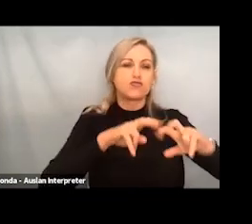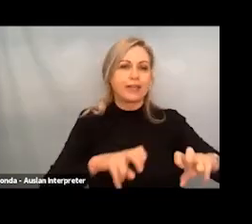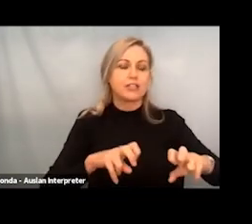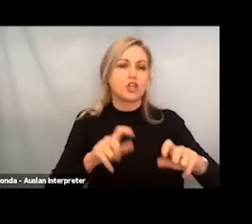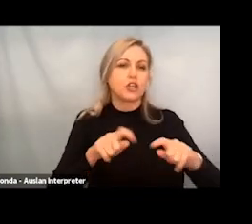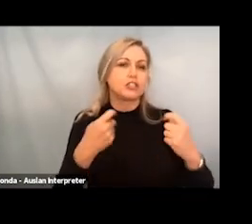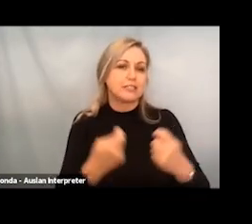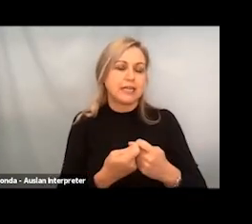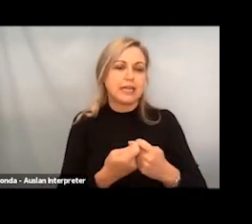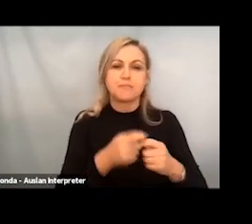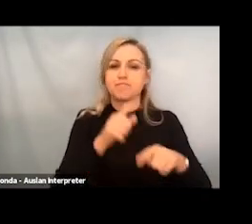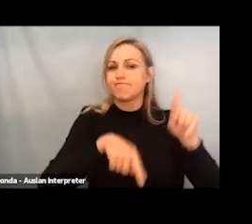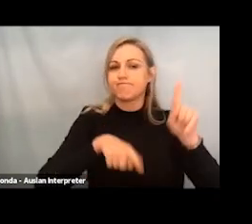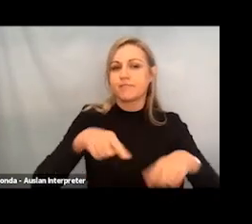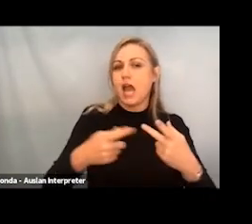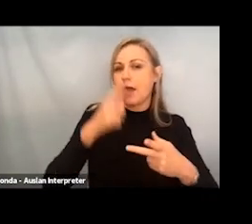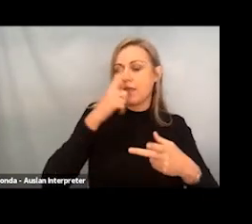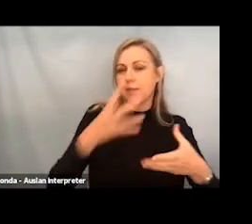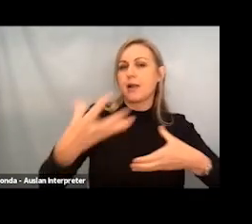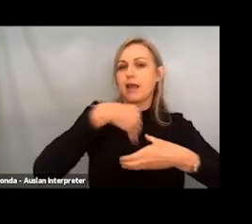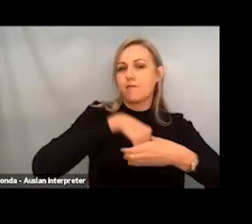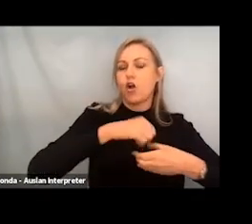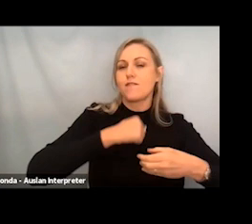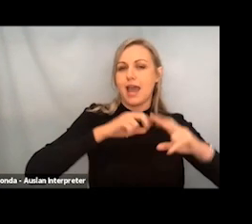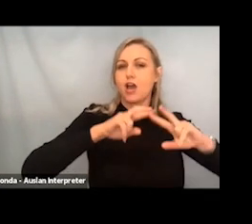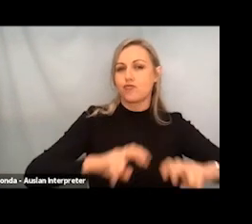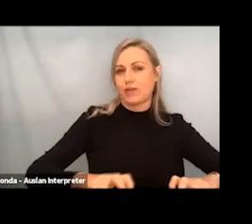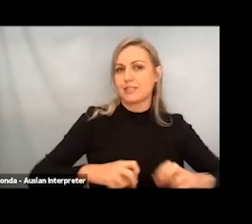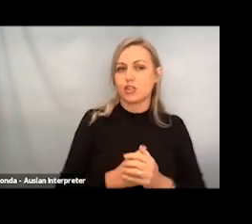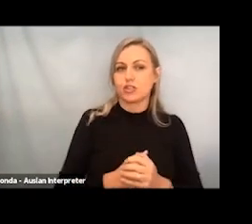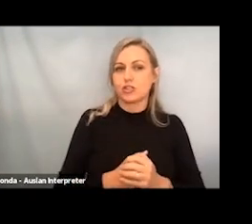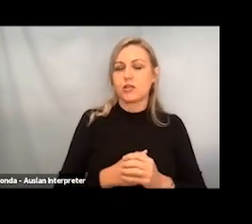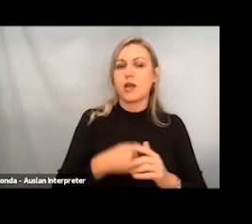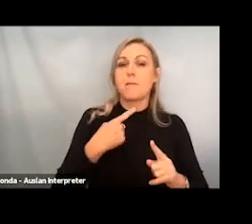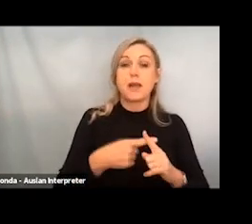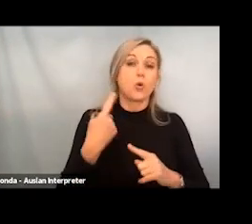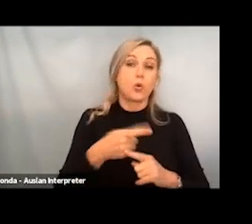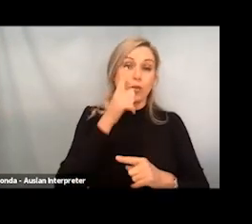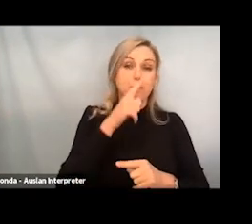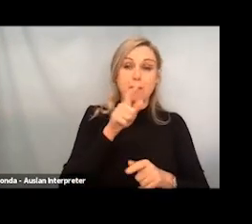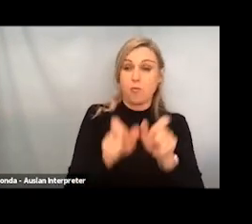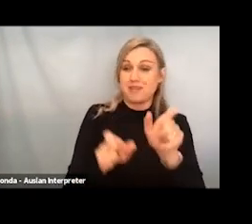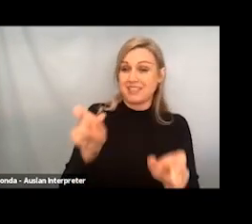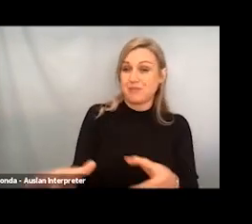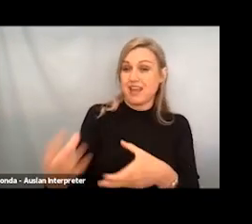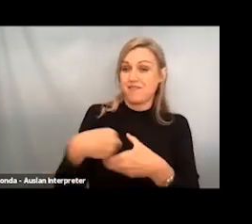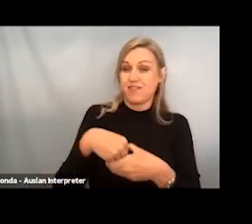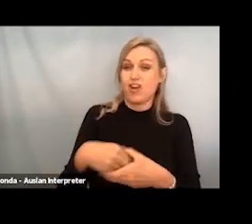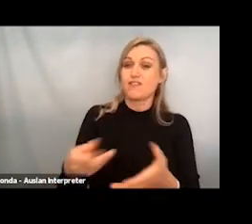and various other people who contributed to this research, not to mention the participants who gave up their time and gave us their